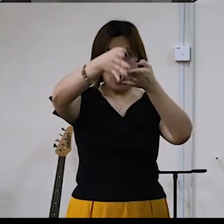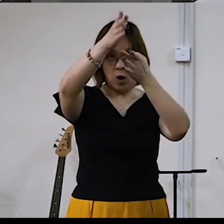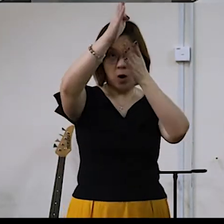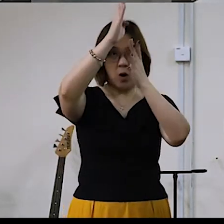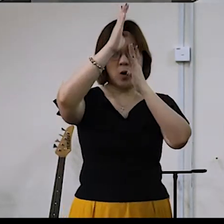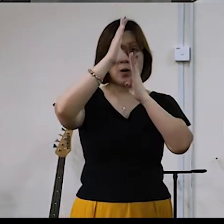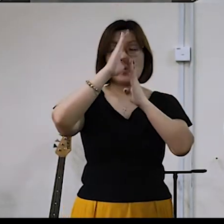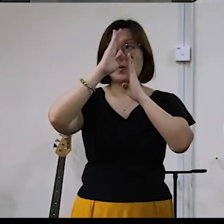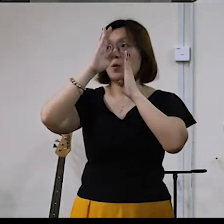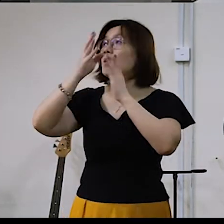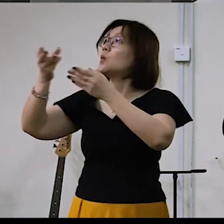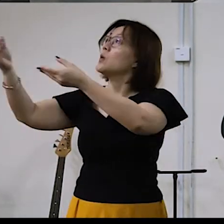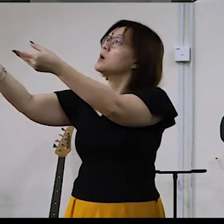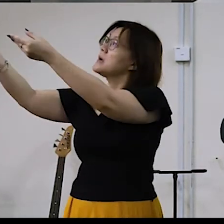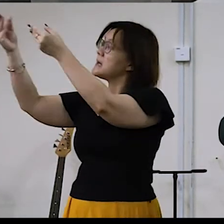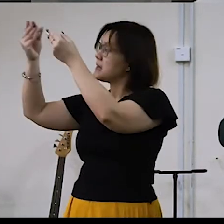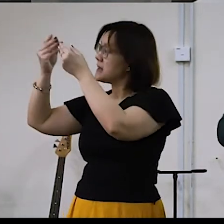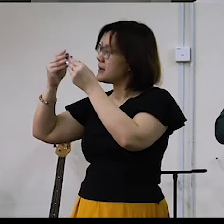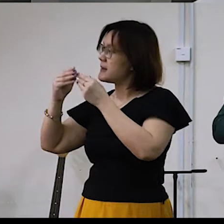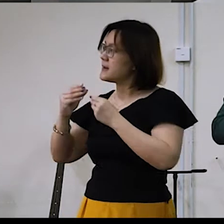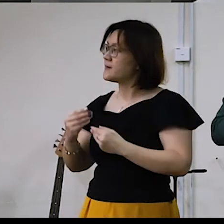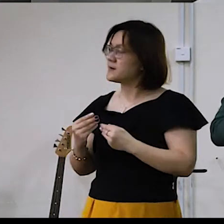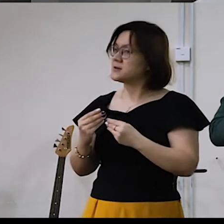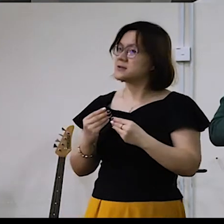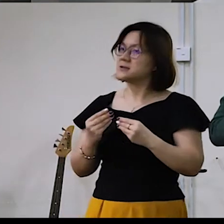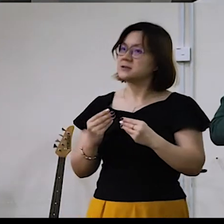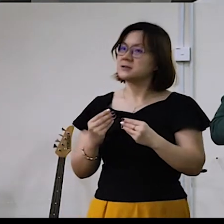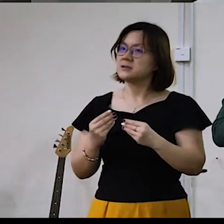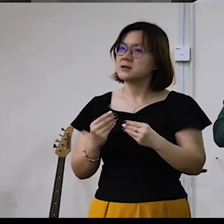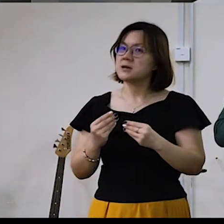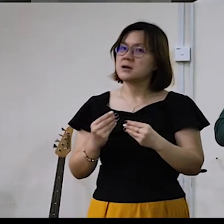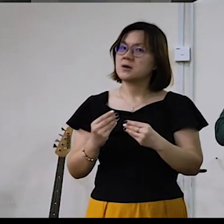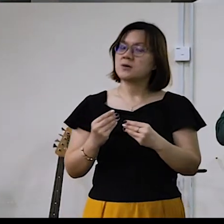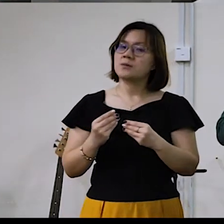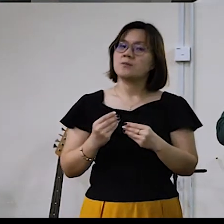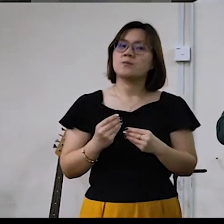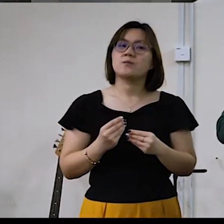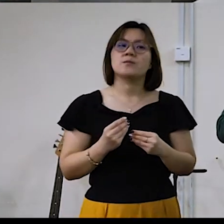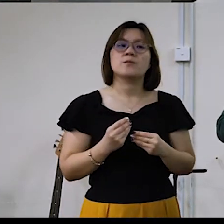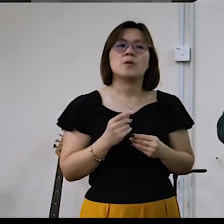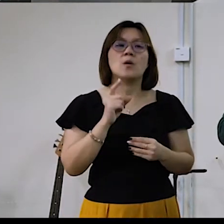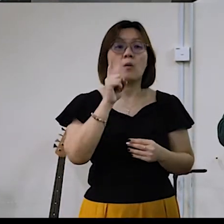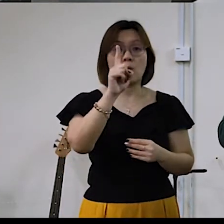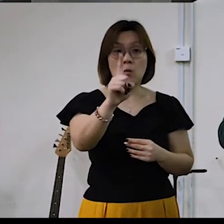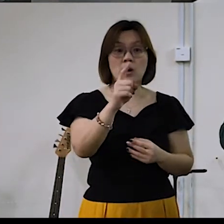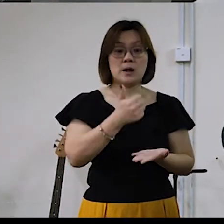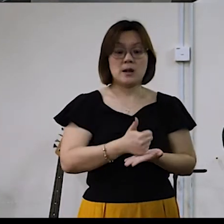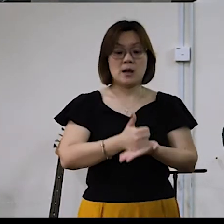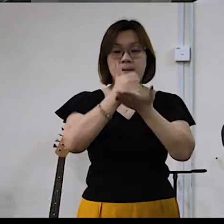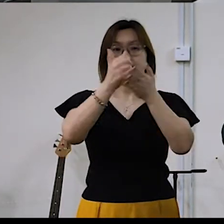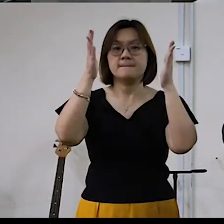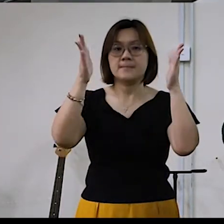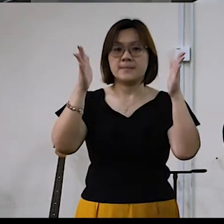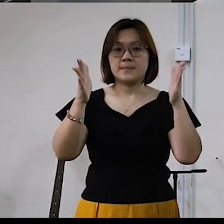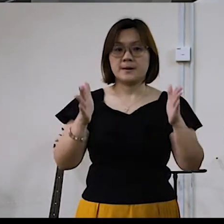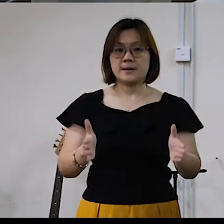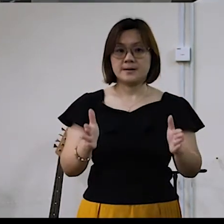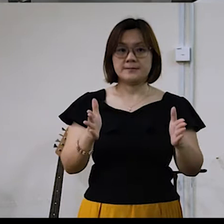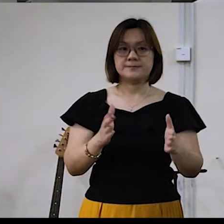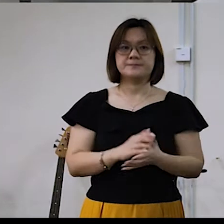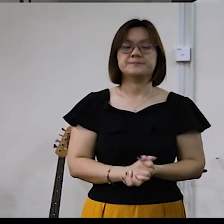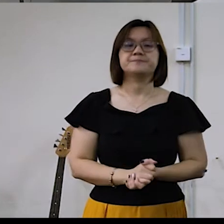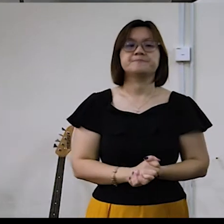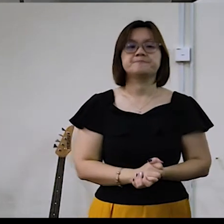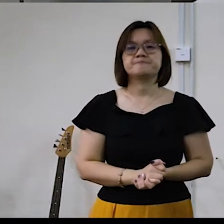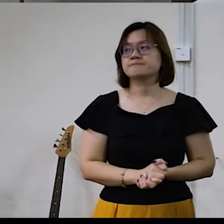friends that tell you the Trinity is not the Word of God. You see, this is just one of the